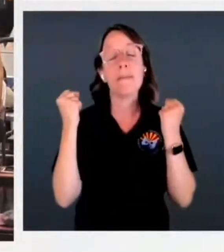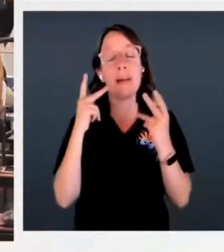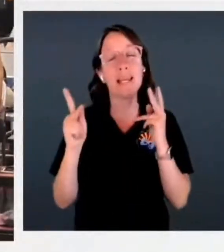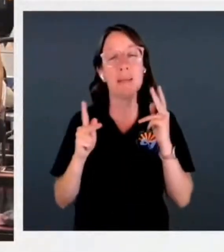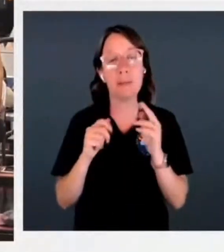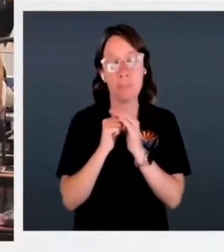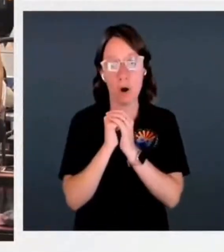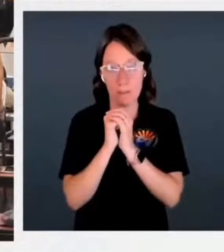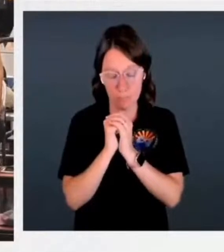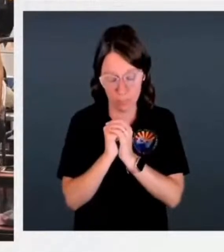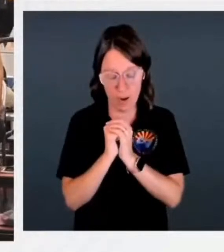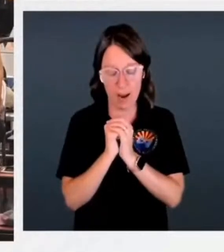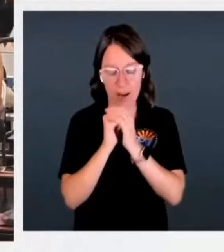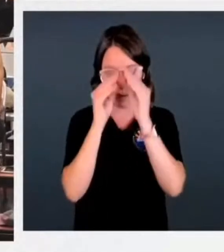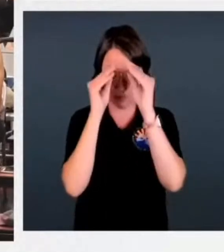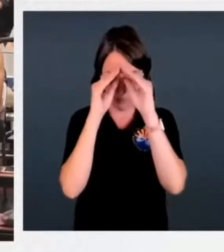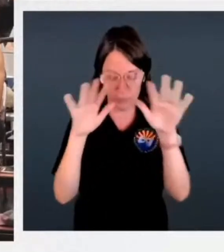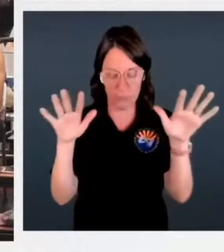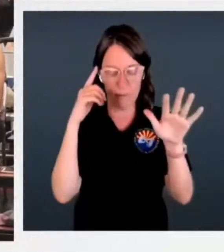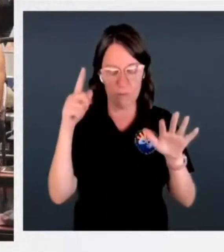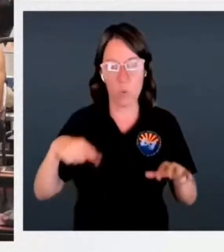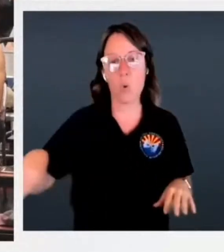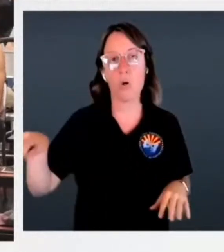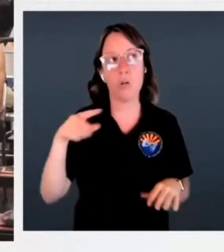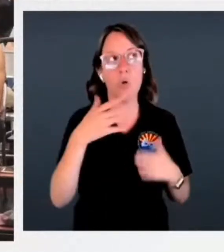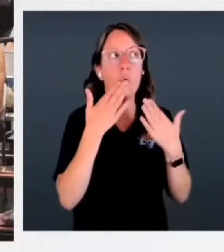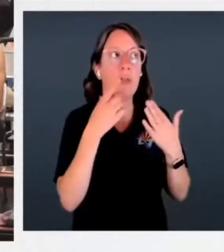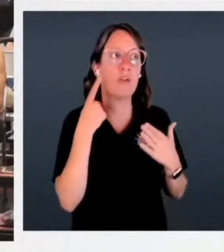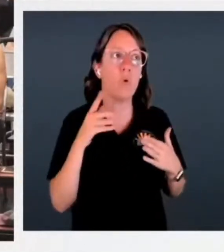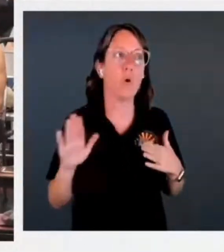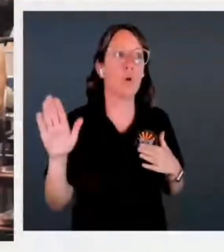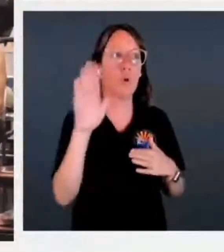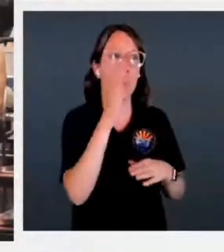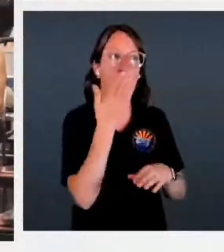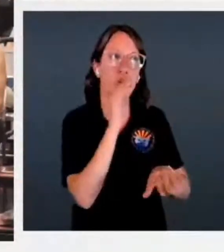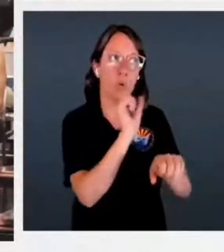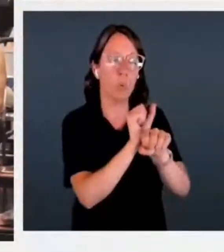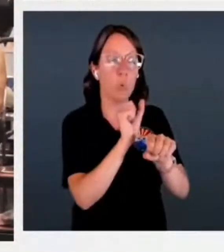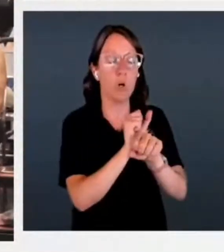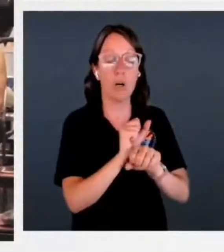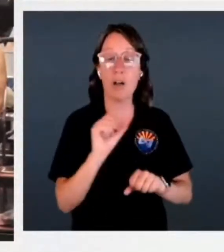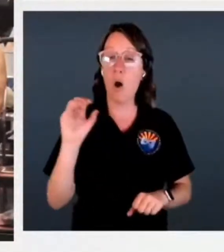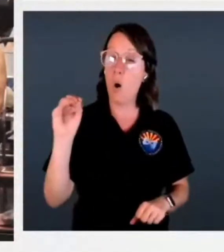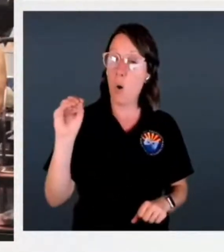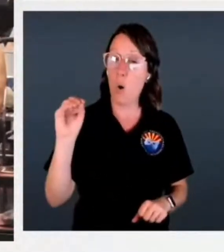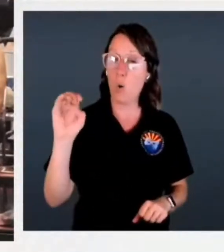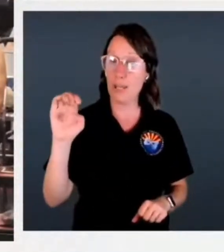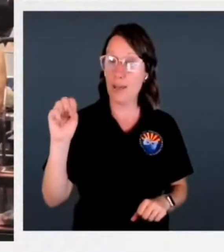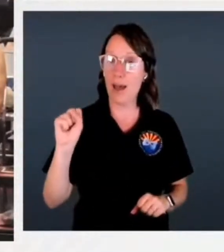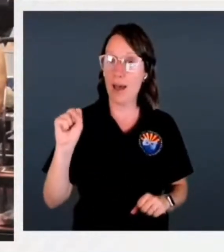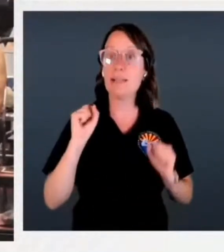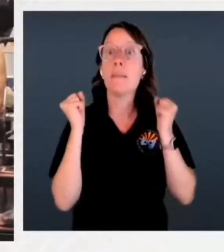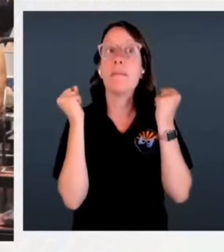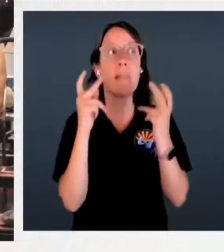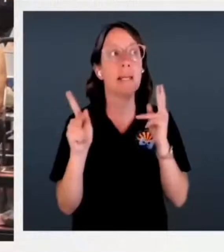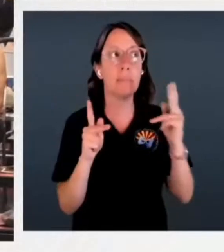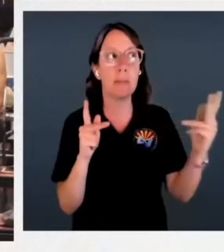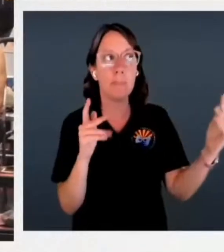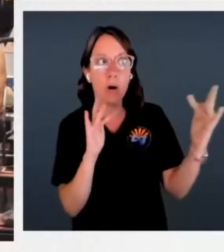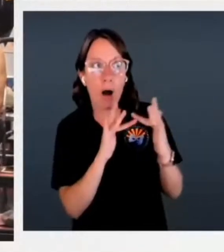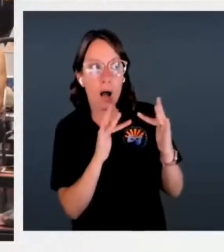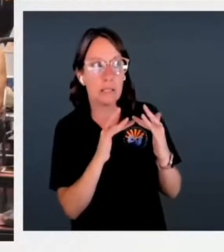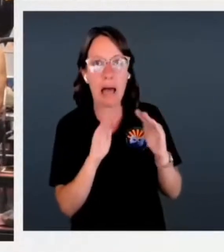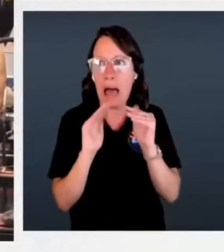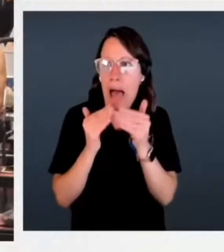do. The question I have perhaps for OES, I've had a lot of folks reach out to me wondering how they can help.